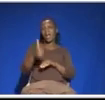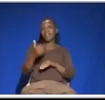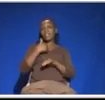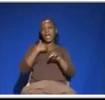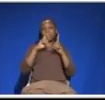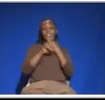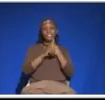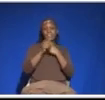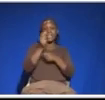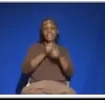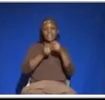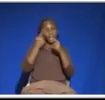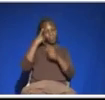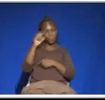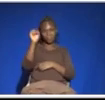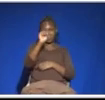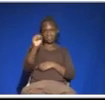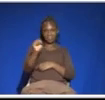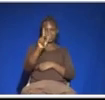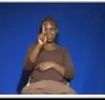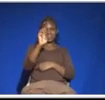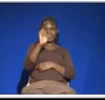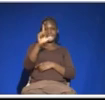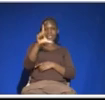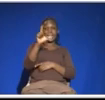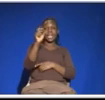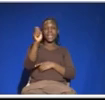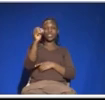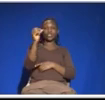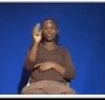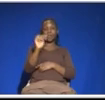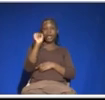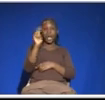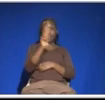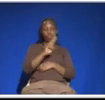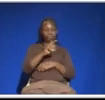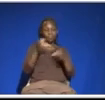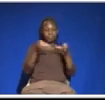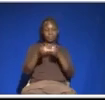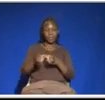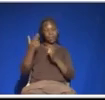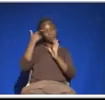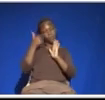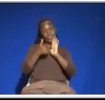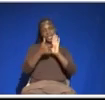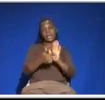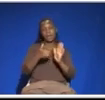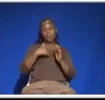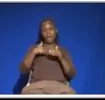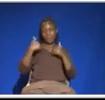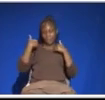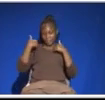different types of skeletons which can be used to classify these organisms, For example, we have